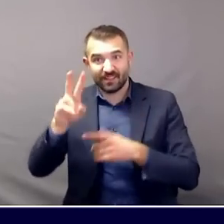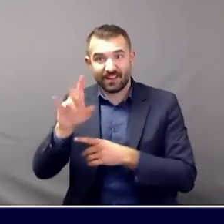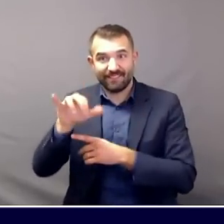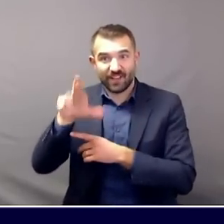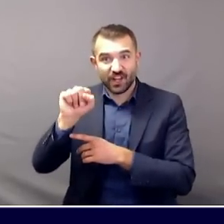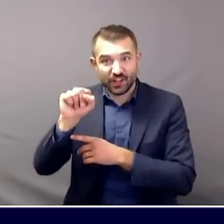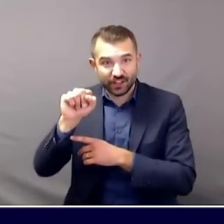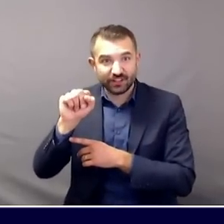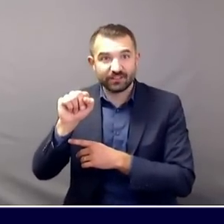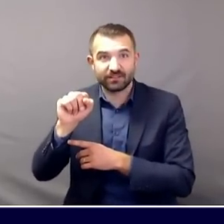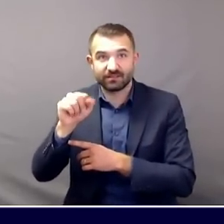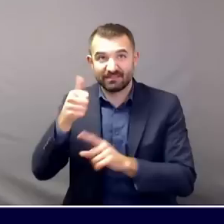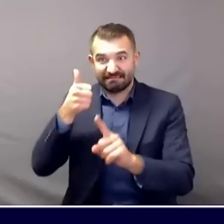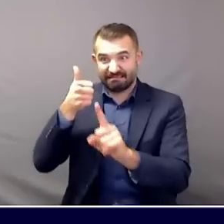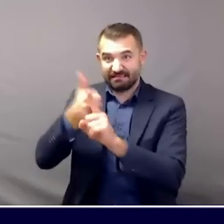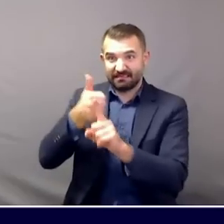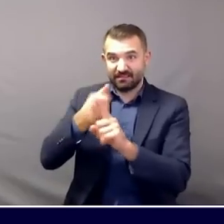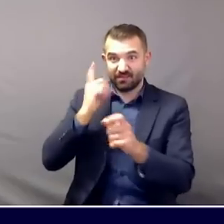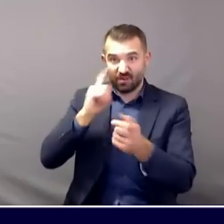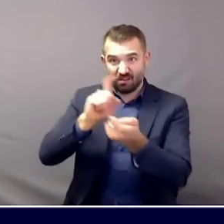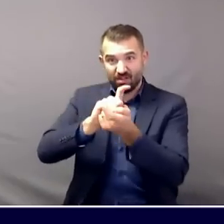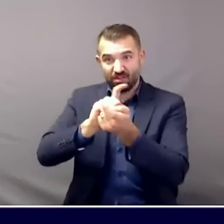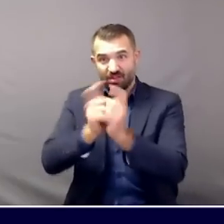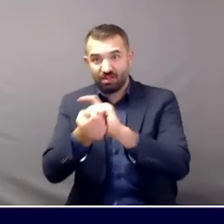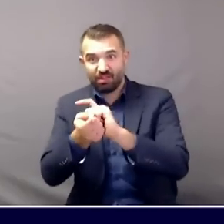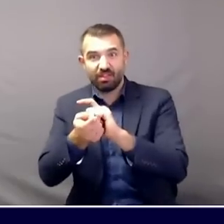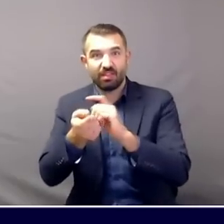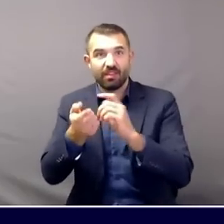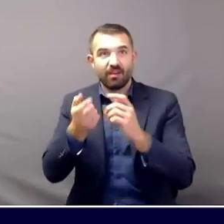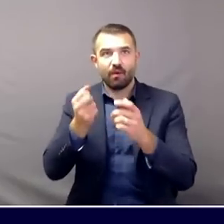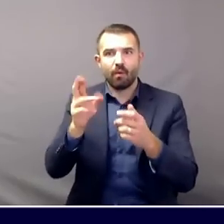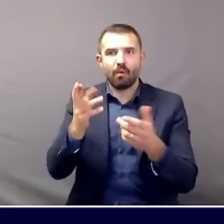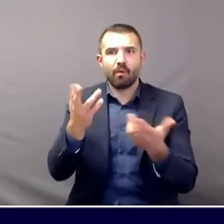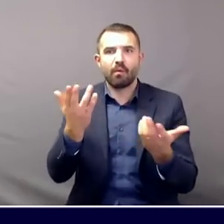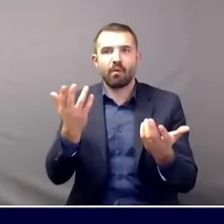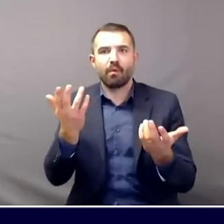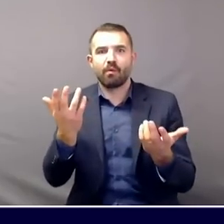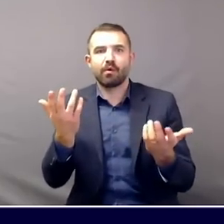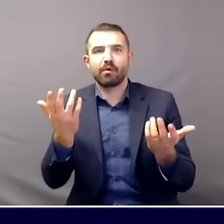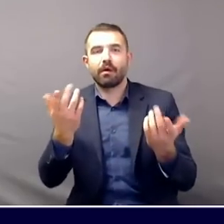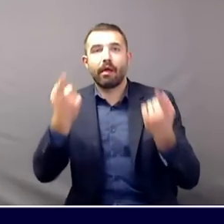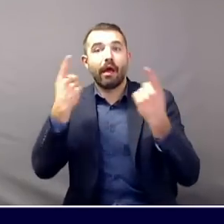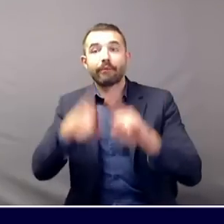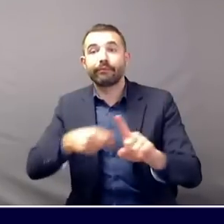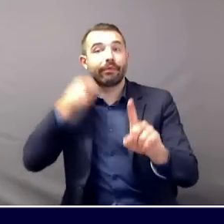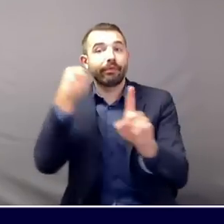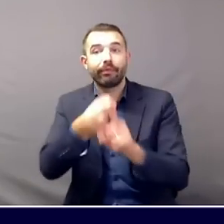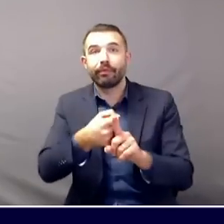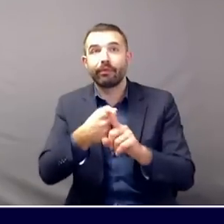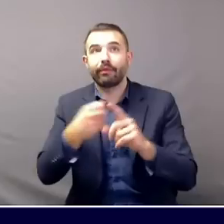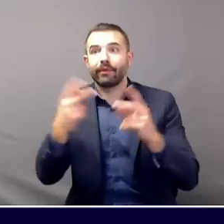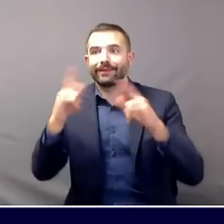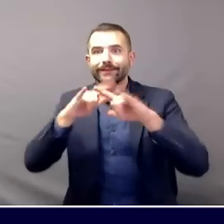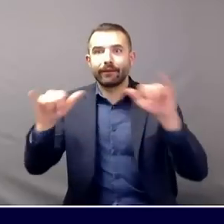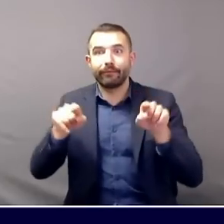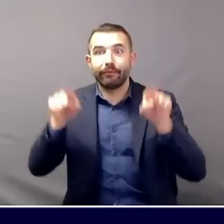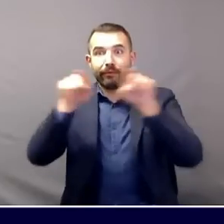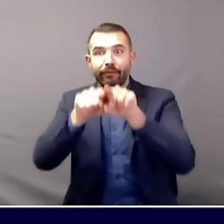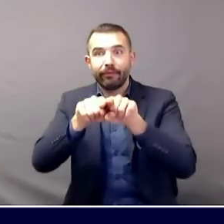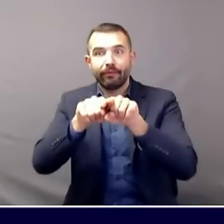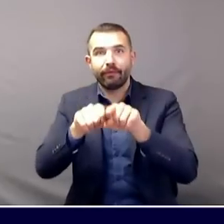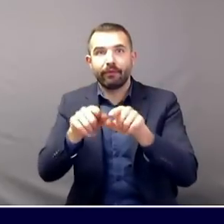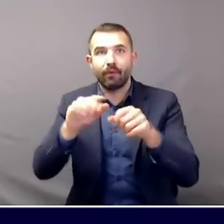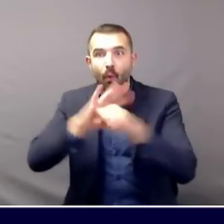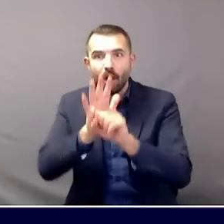team of epidemiologists is making sure we've sorted through the data and are seeing it clearly. But what this means for you